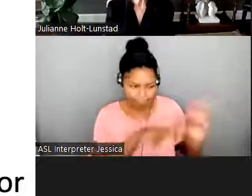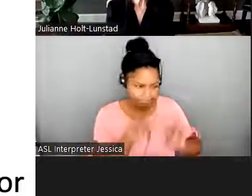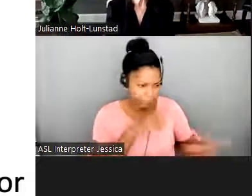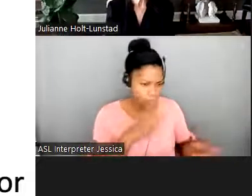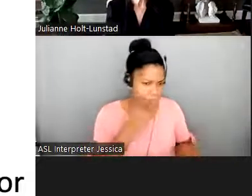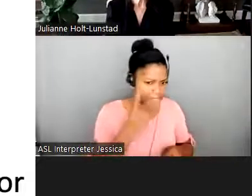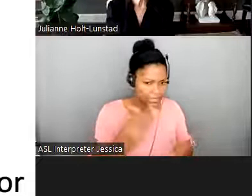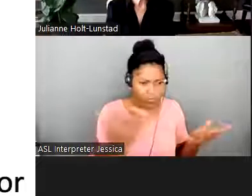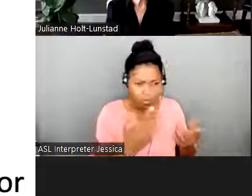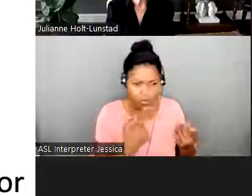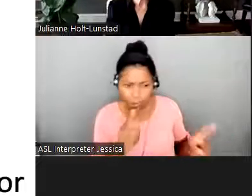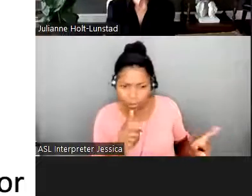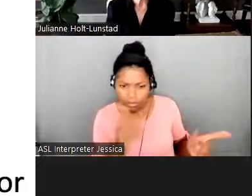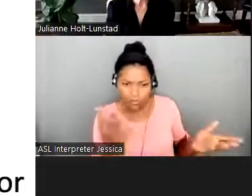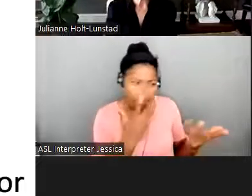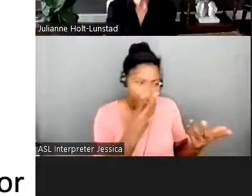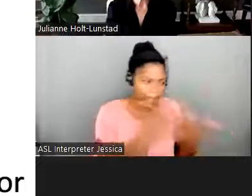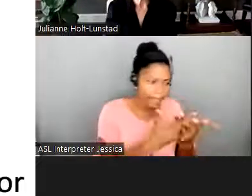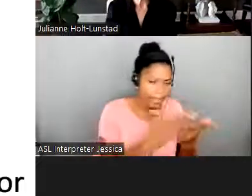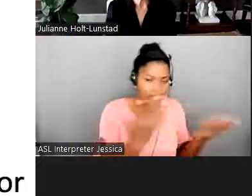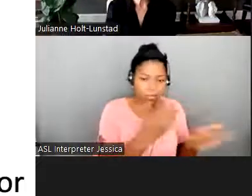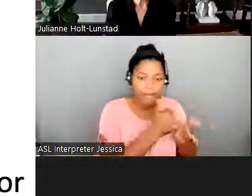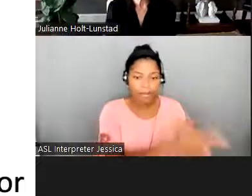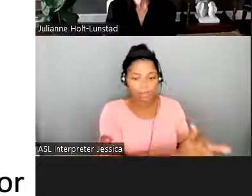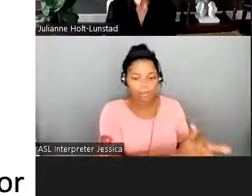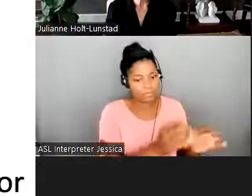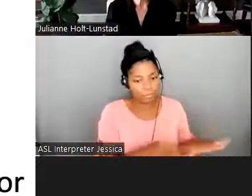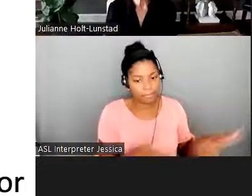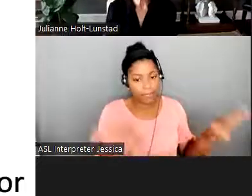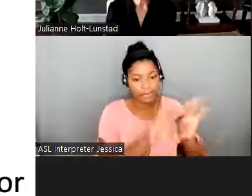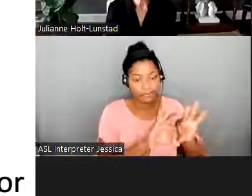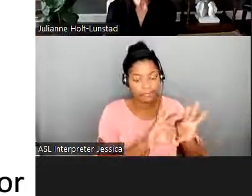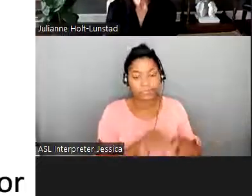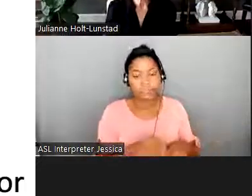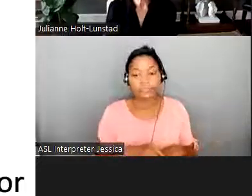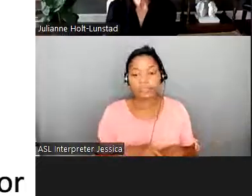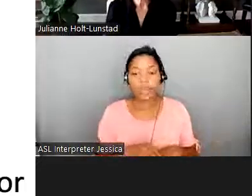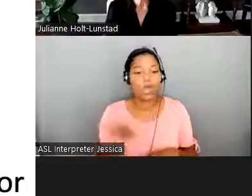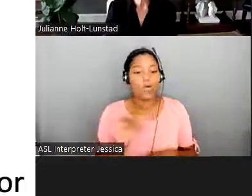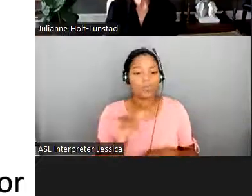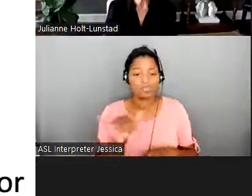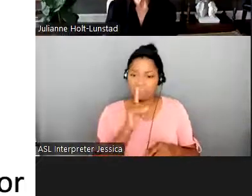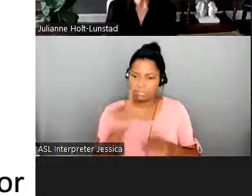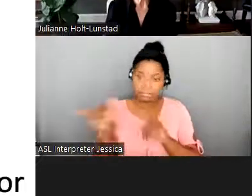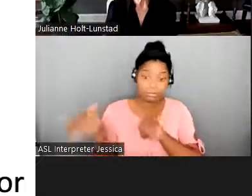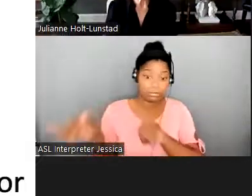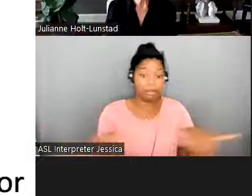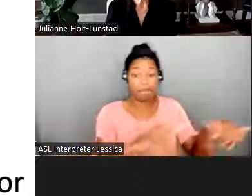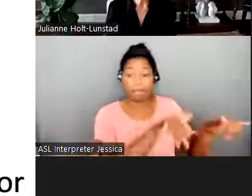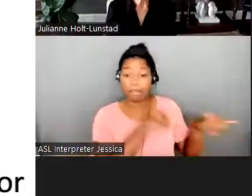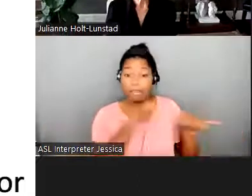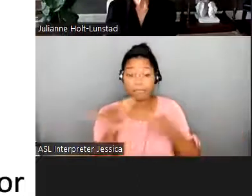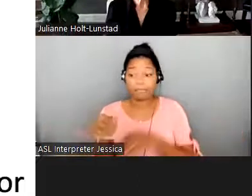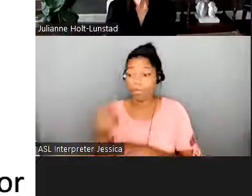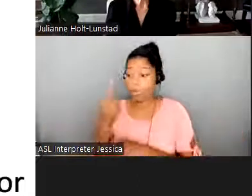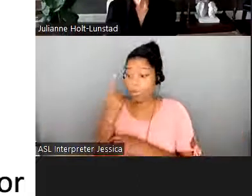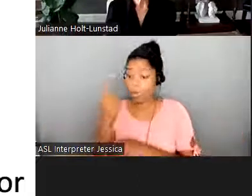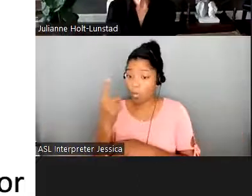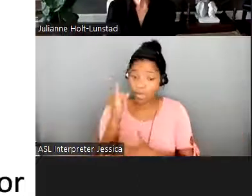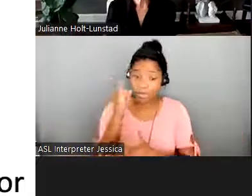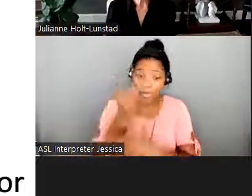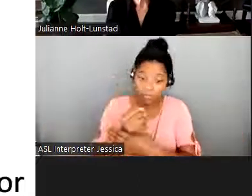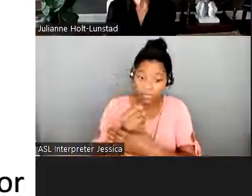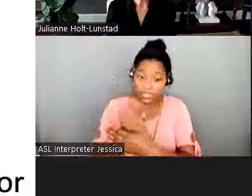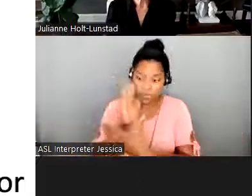Also, there seems to be that no one size fits all approach to addressing